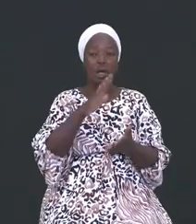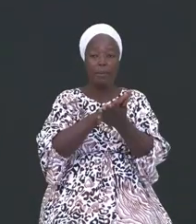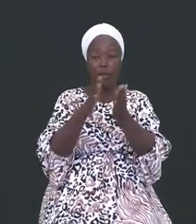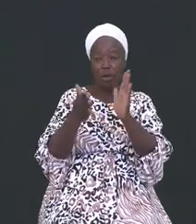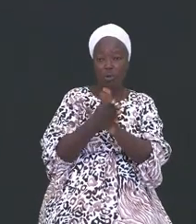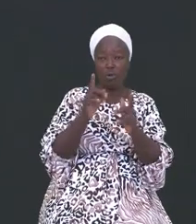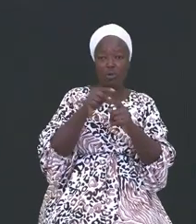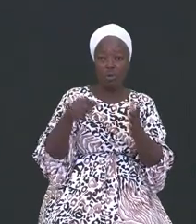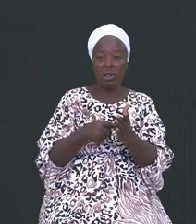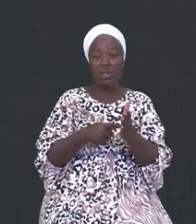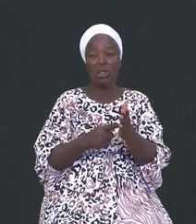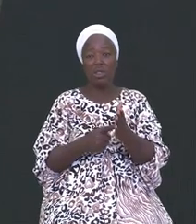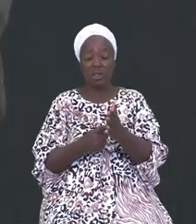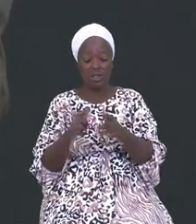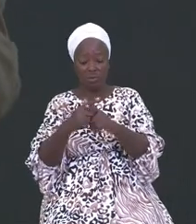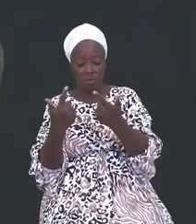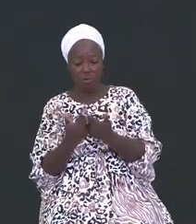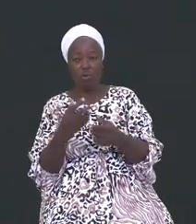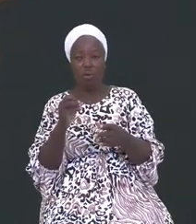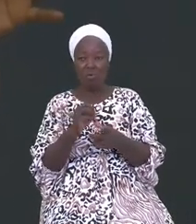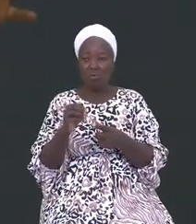group and belong to this